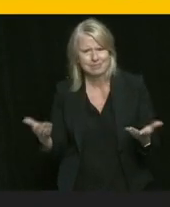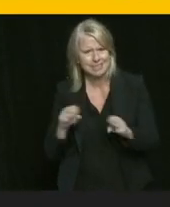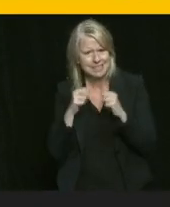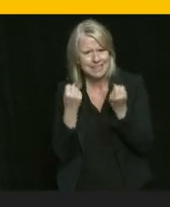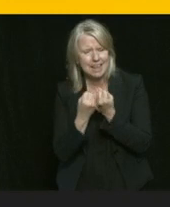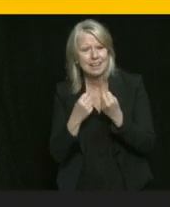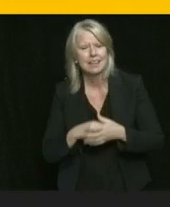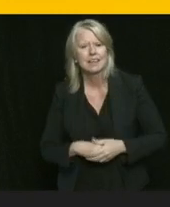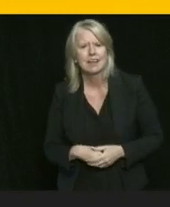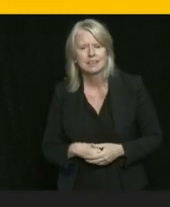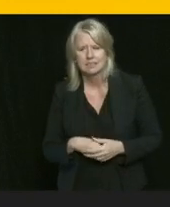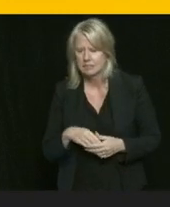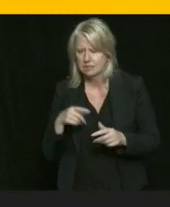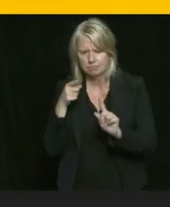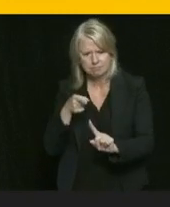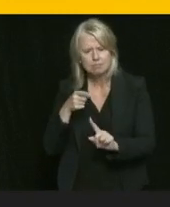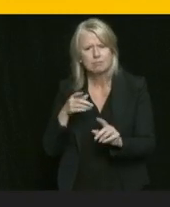It's a matter of respect.